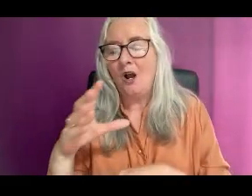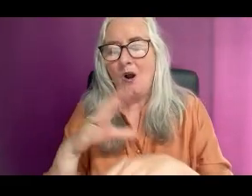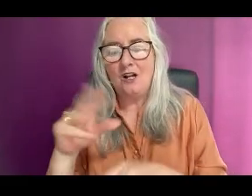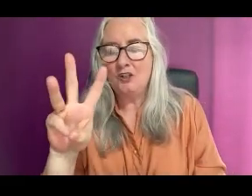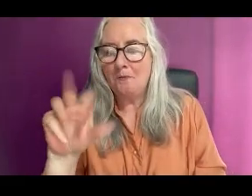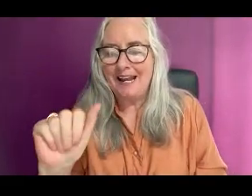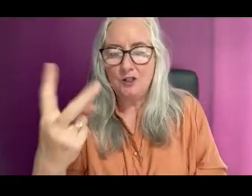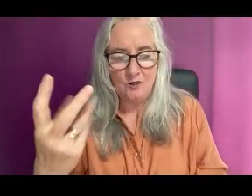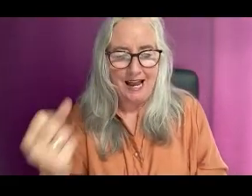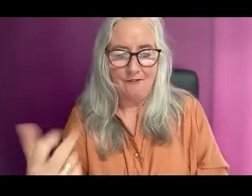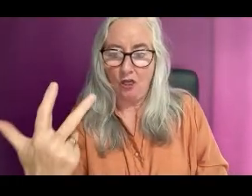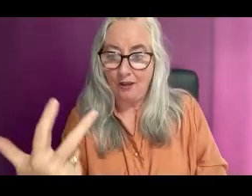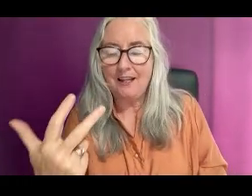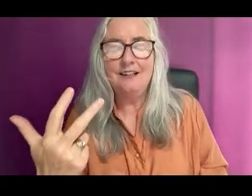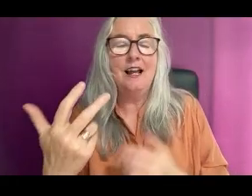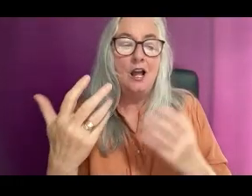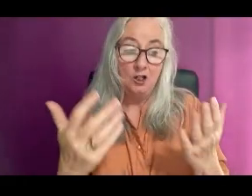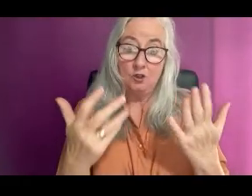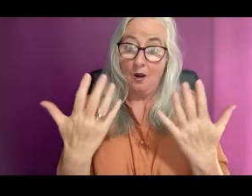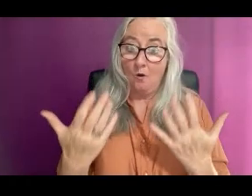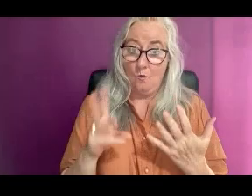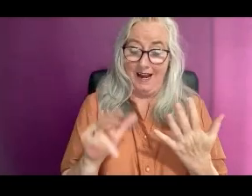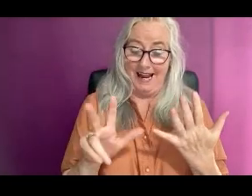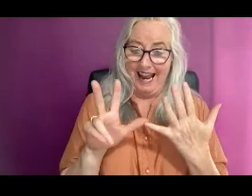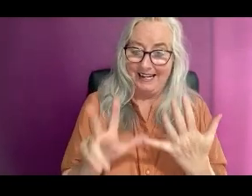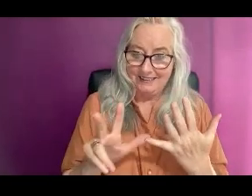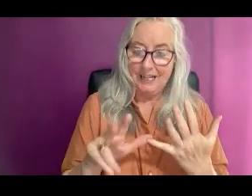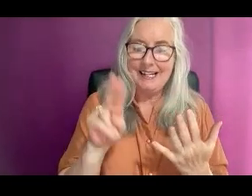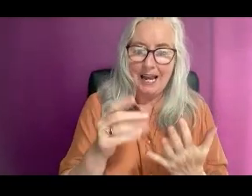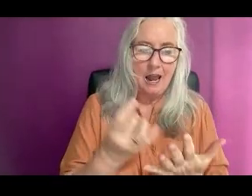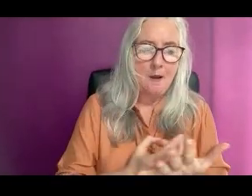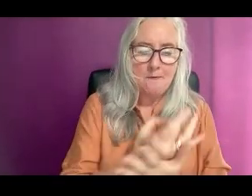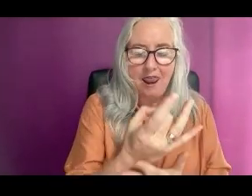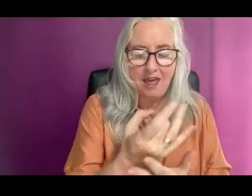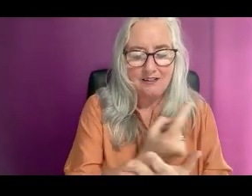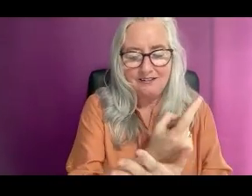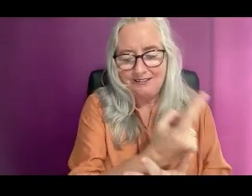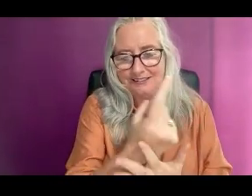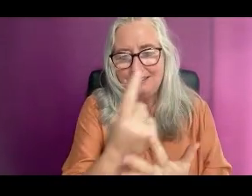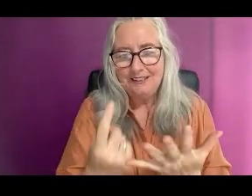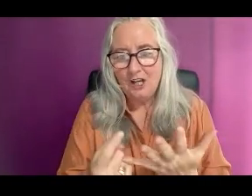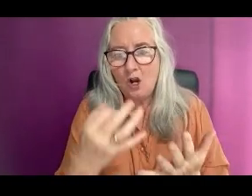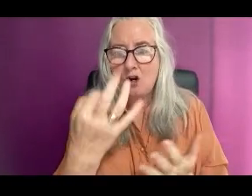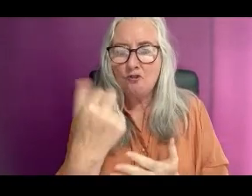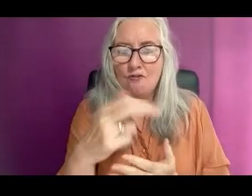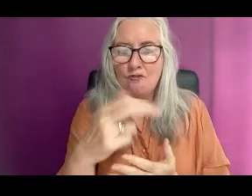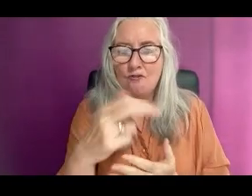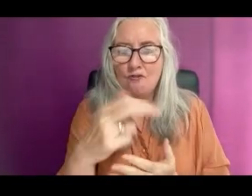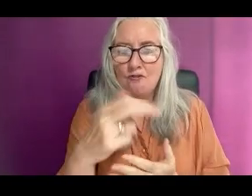The reason why there's 8 is because workplace needs assessment could have been applied for under either grant or either